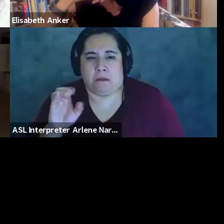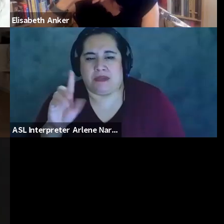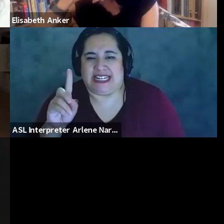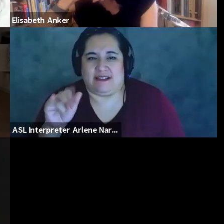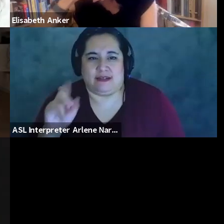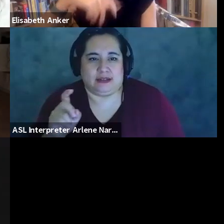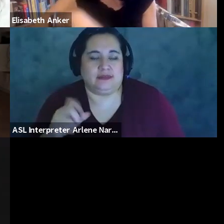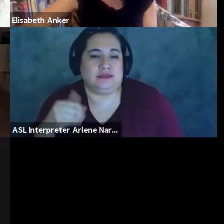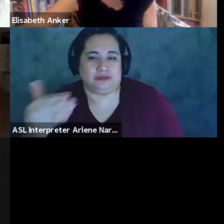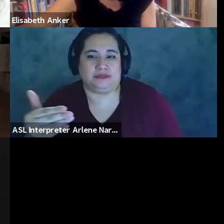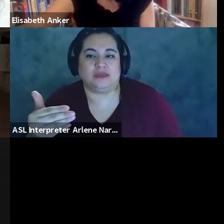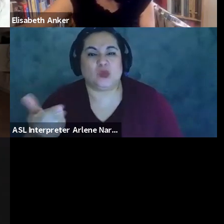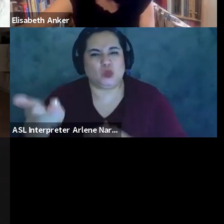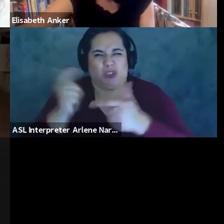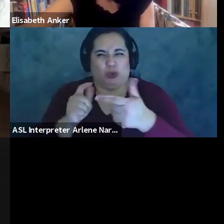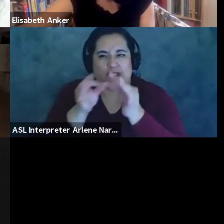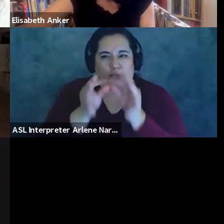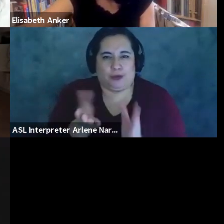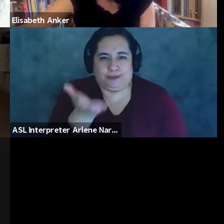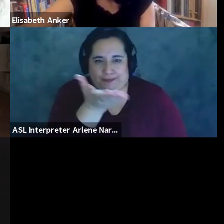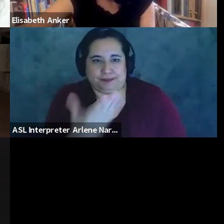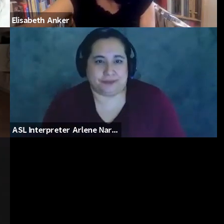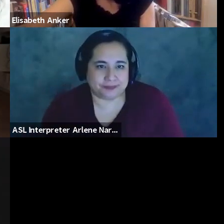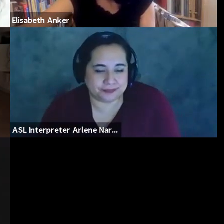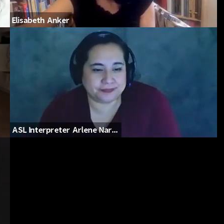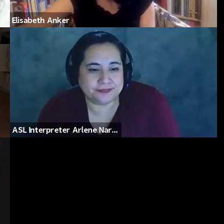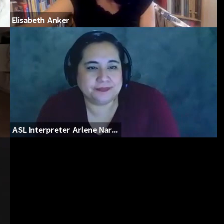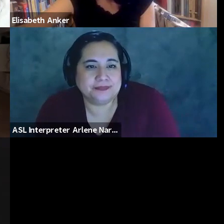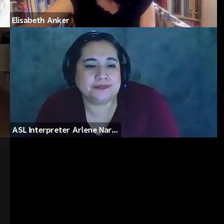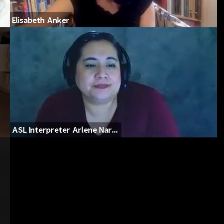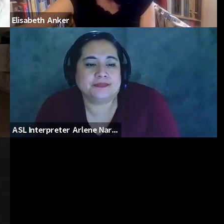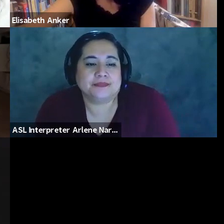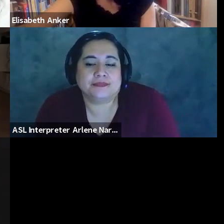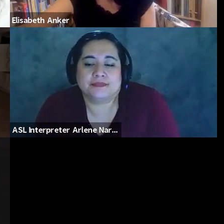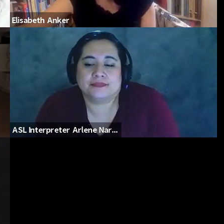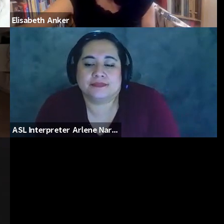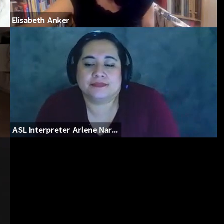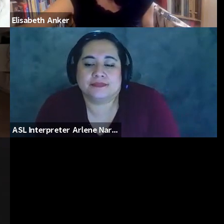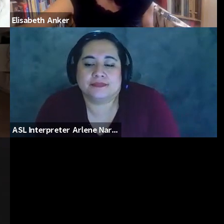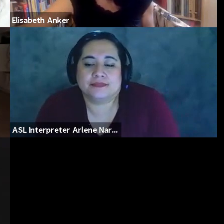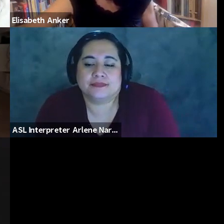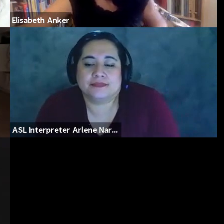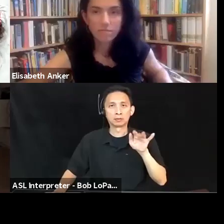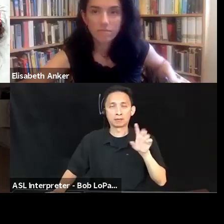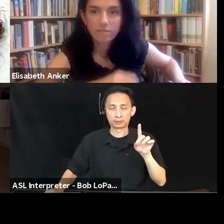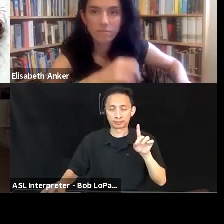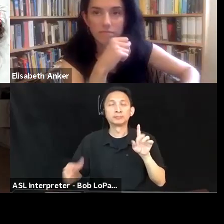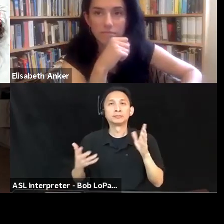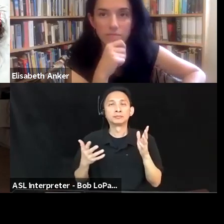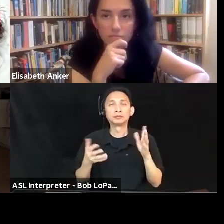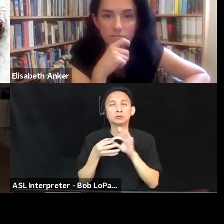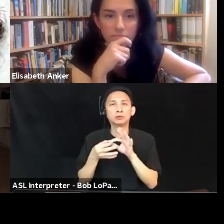broadening of the demographic question. In contrast with the 19th century Civil War,